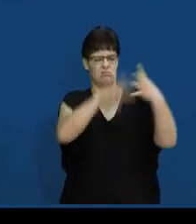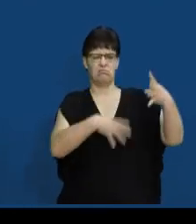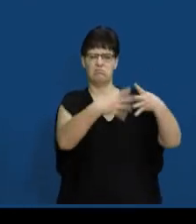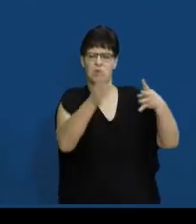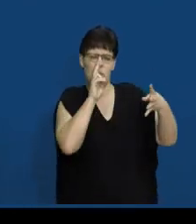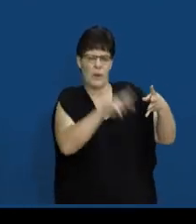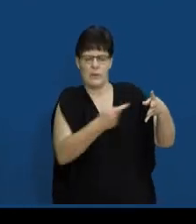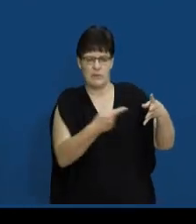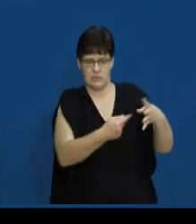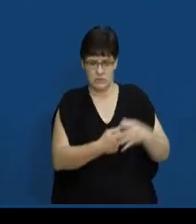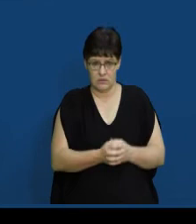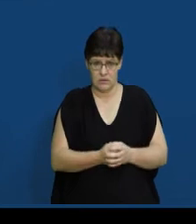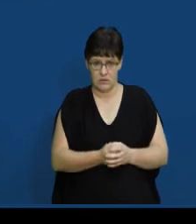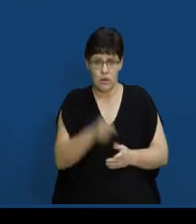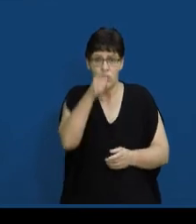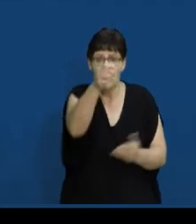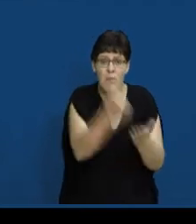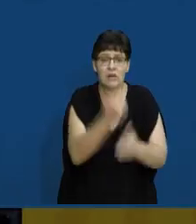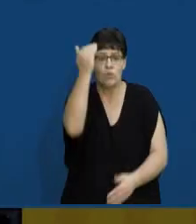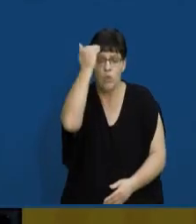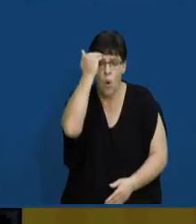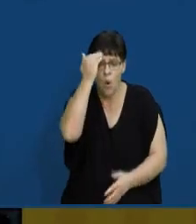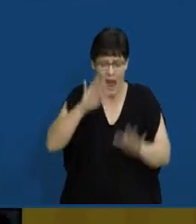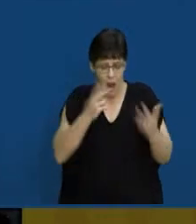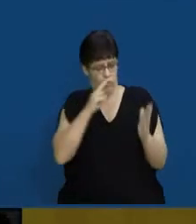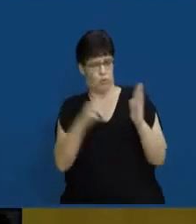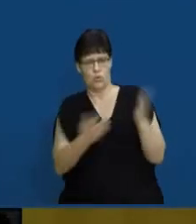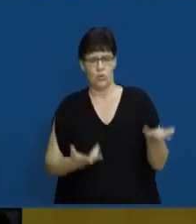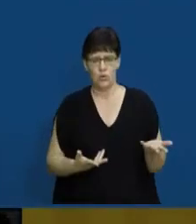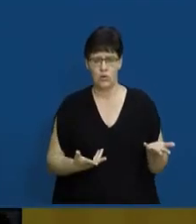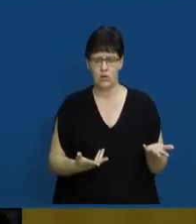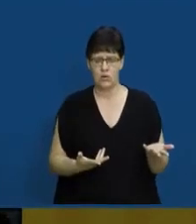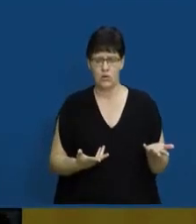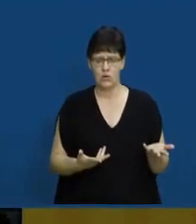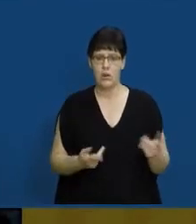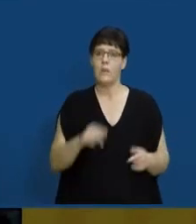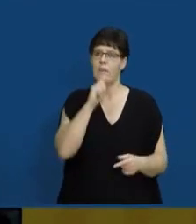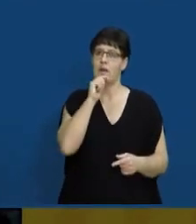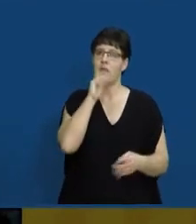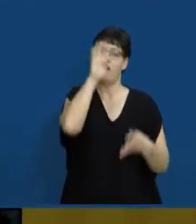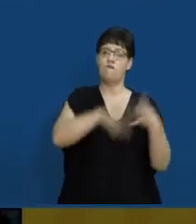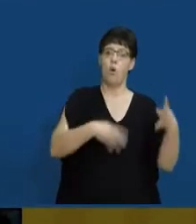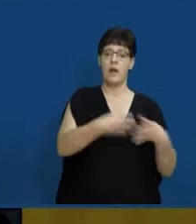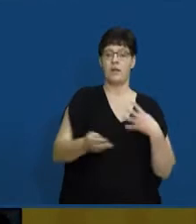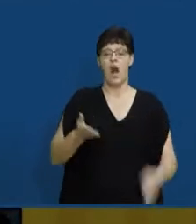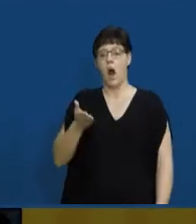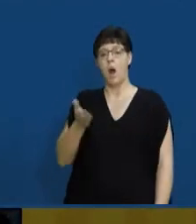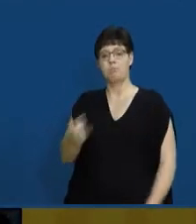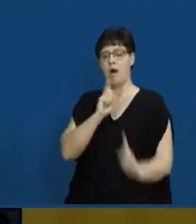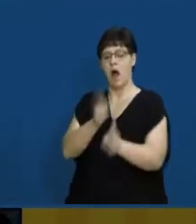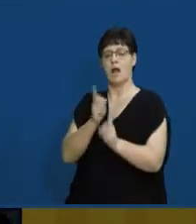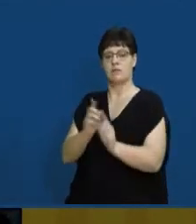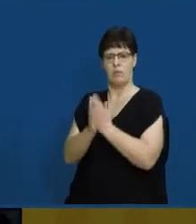Remember, you have to know your formats. There's no guarantee that the formats would appear in your answer